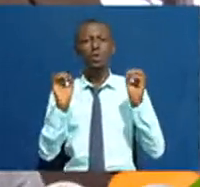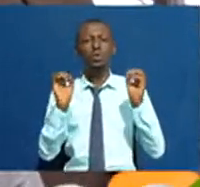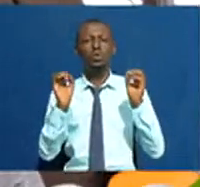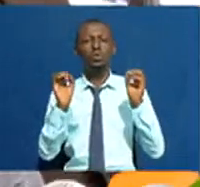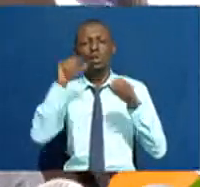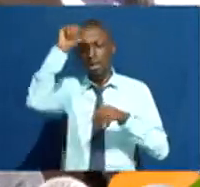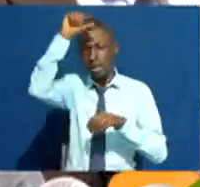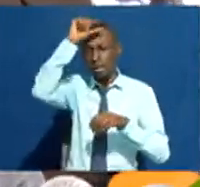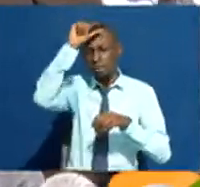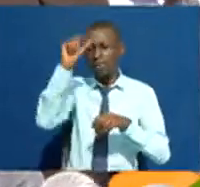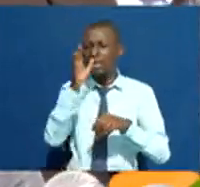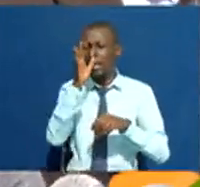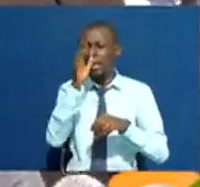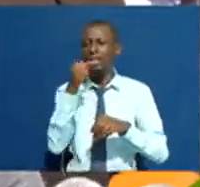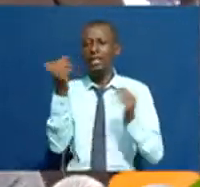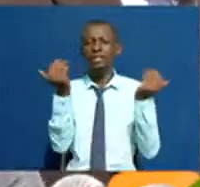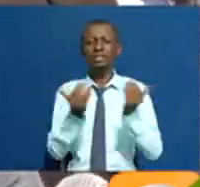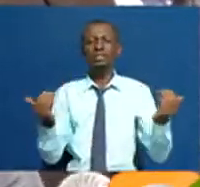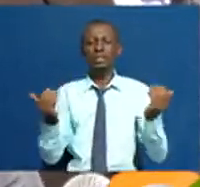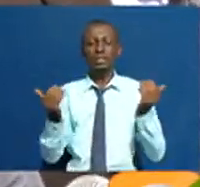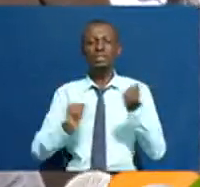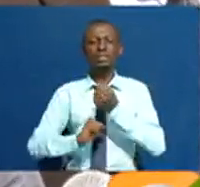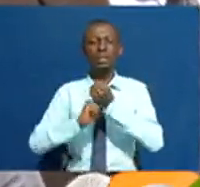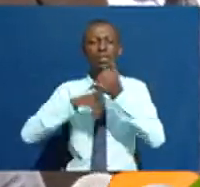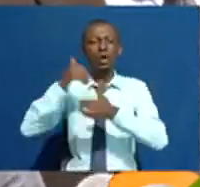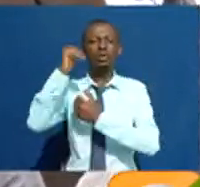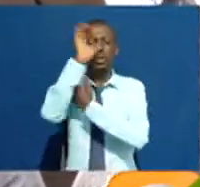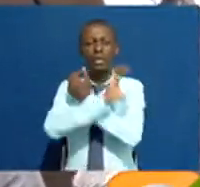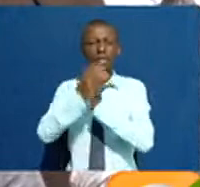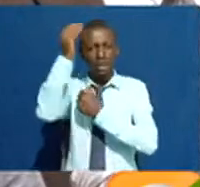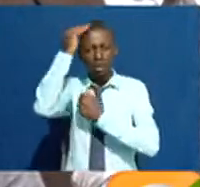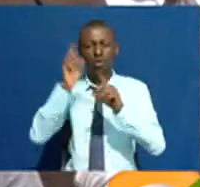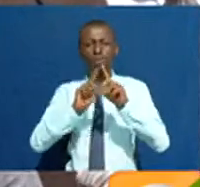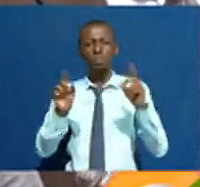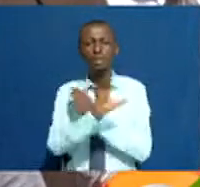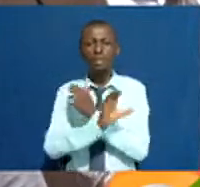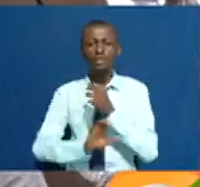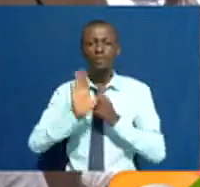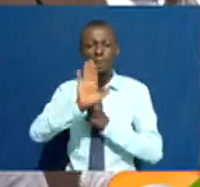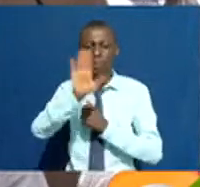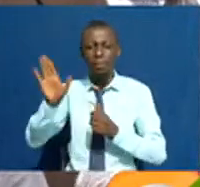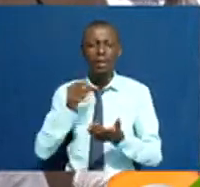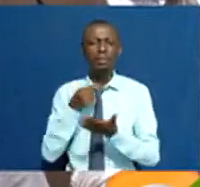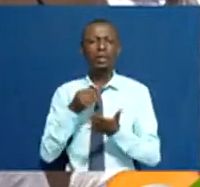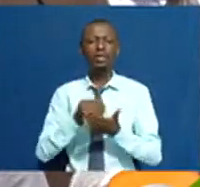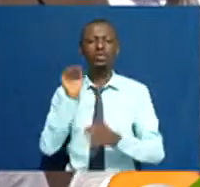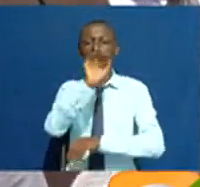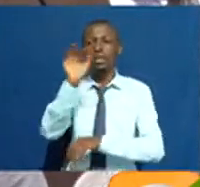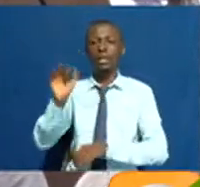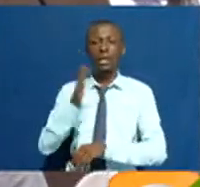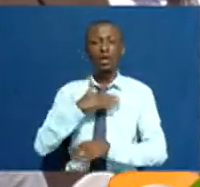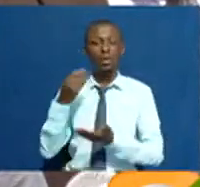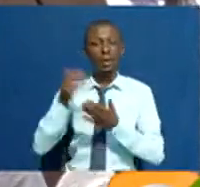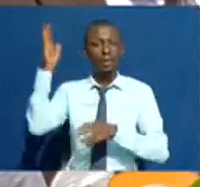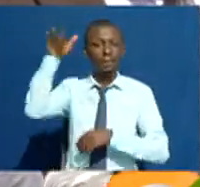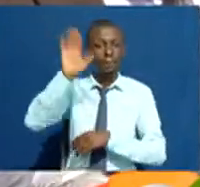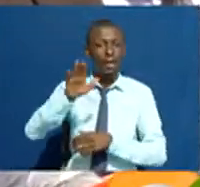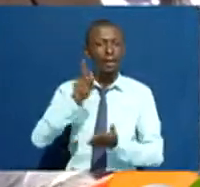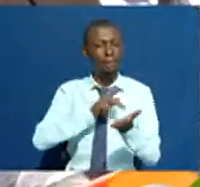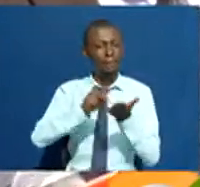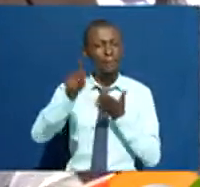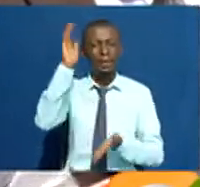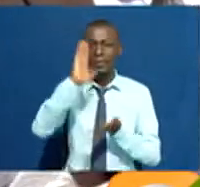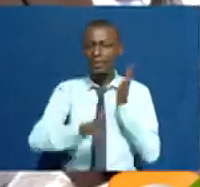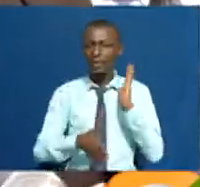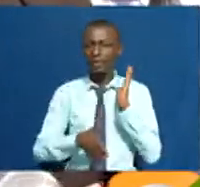serikali ya kuwa kwamba mnapeleka mtoto nje na nyinyi mnaenda kuiba pesa yao. Tunaomba murudisha pesa zetu with immediate effect.